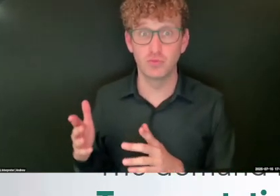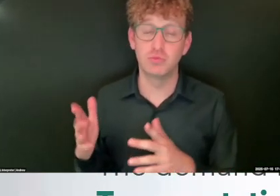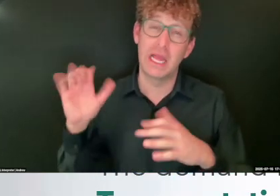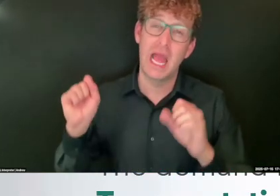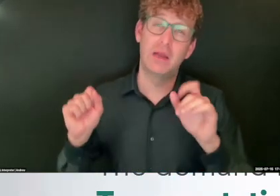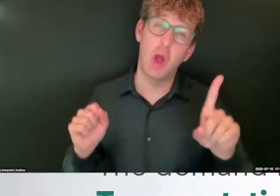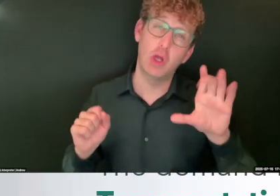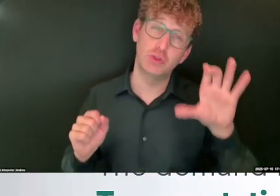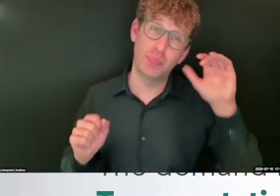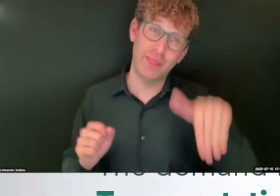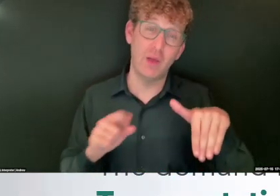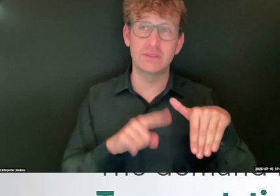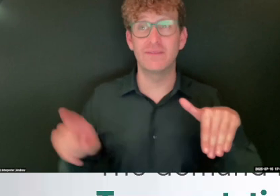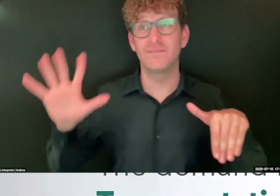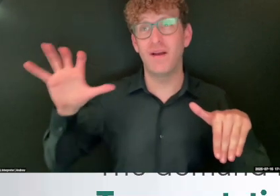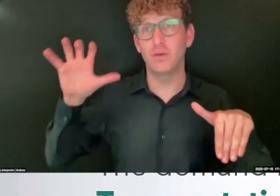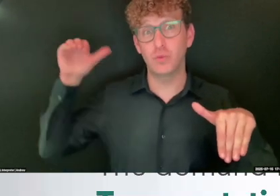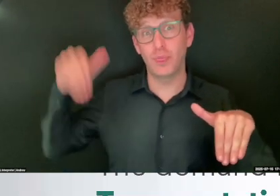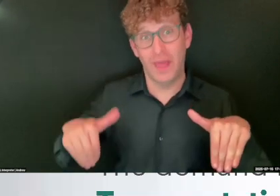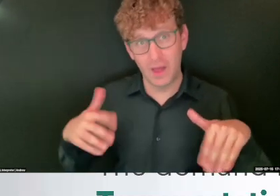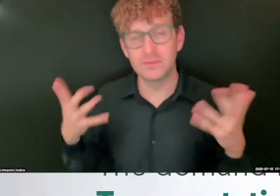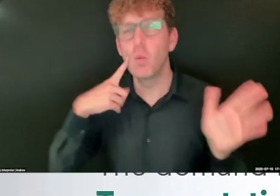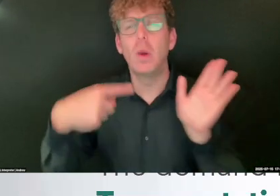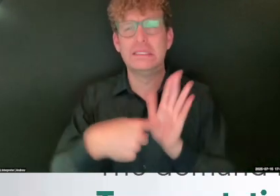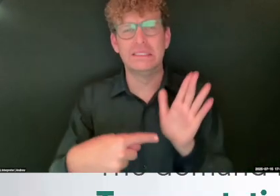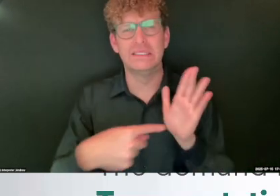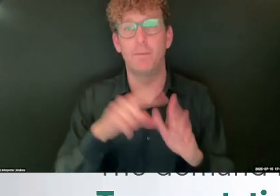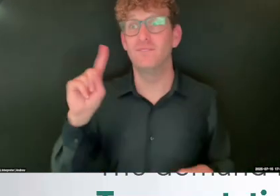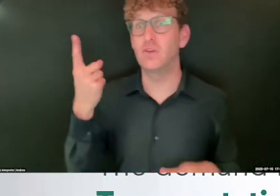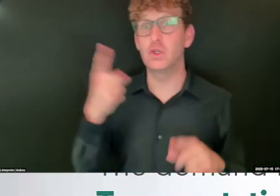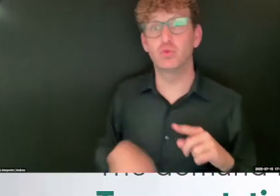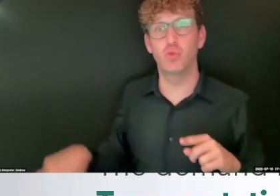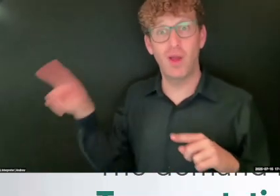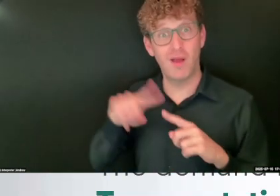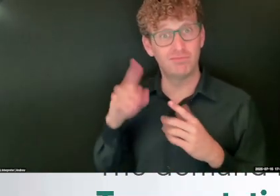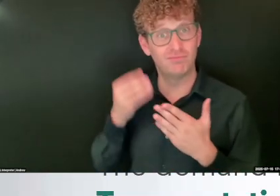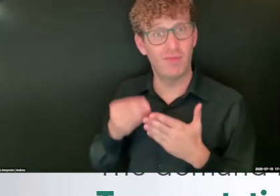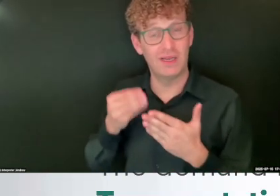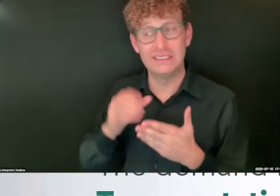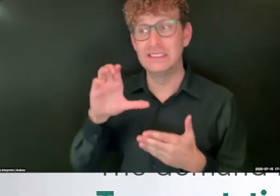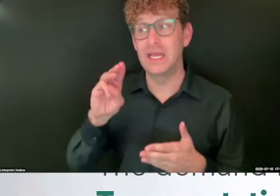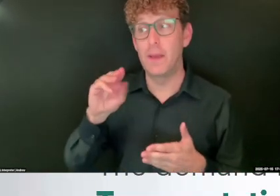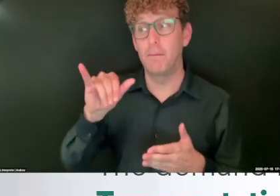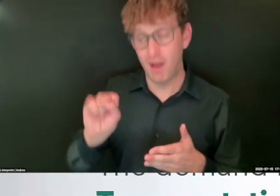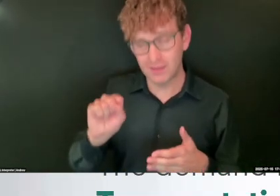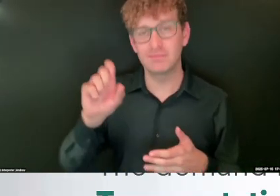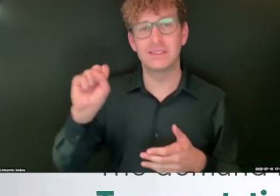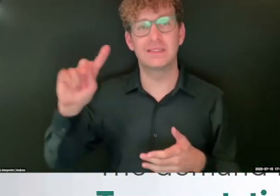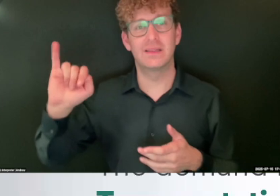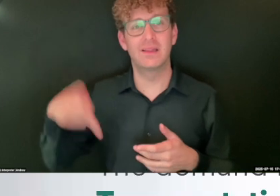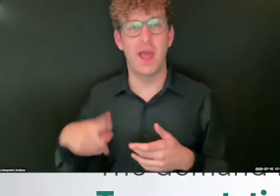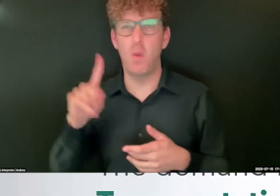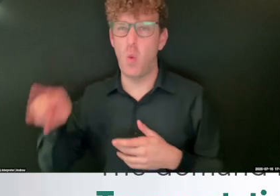For example, in their first funding rounds, CMIS and STEP were only able to fund 41% and 18%